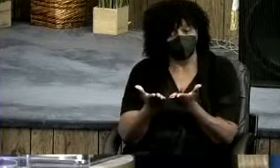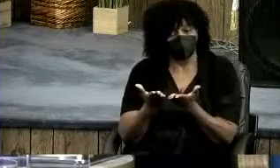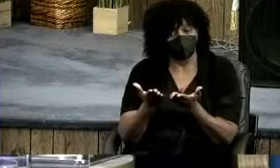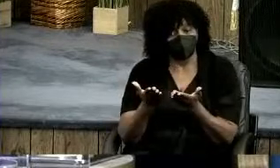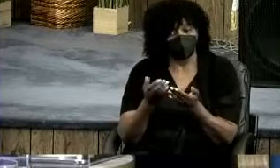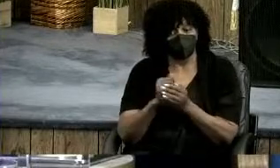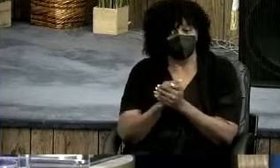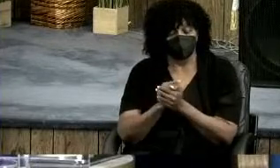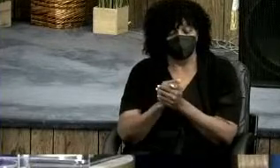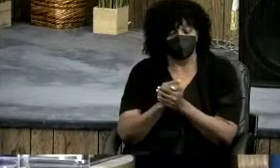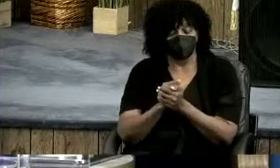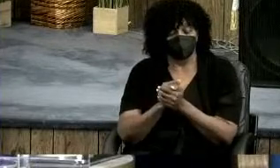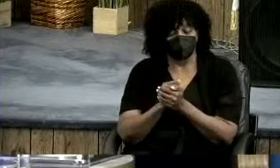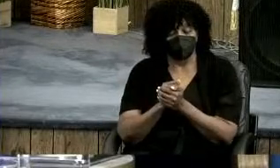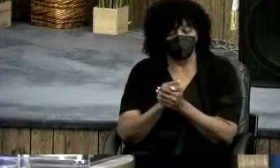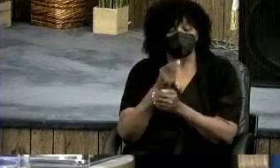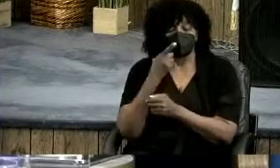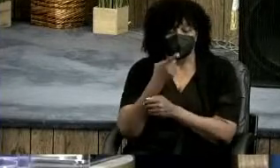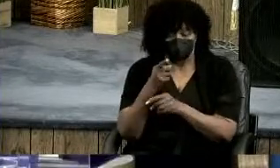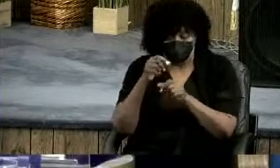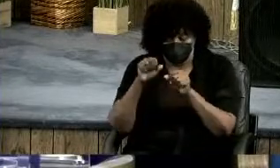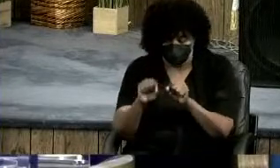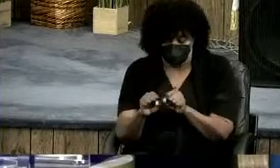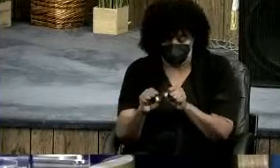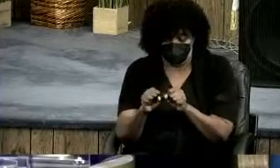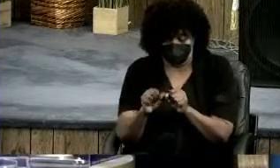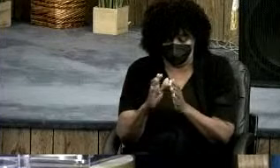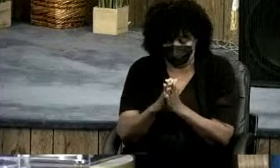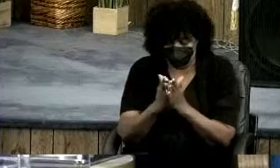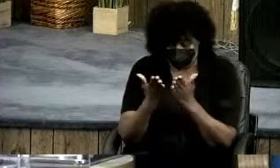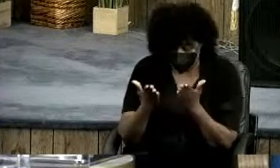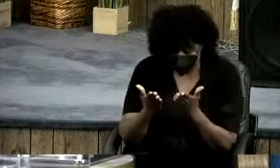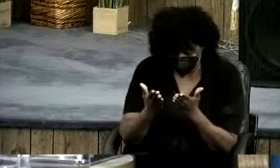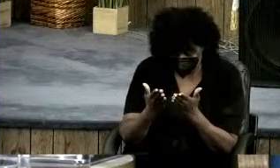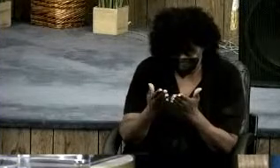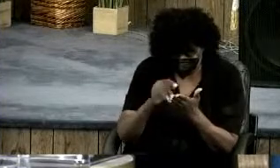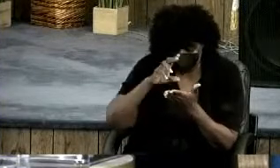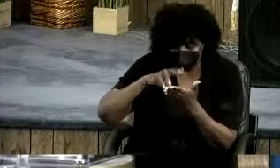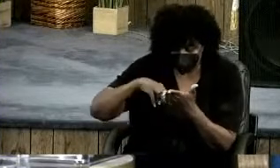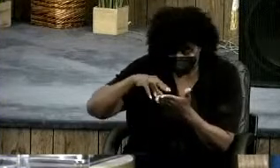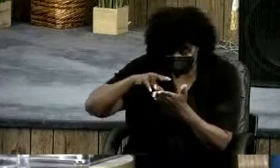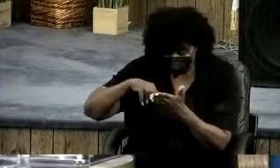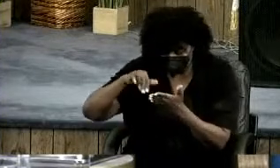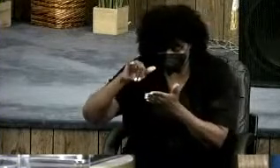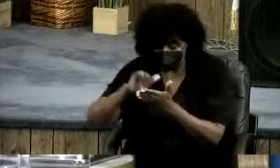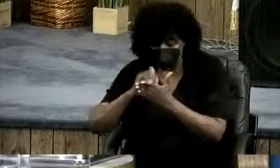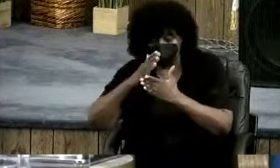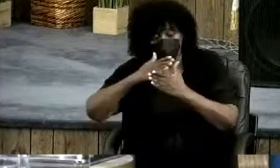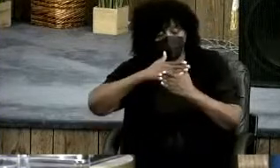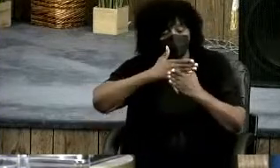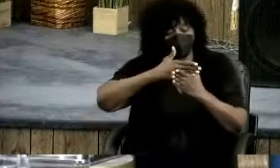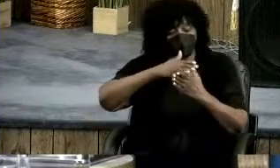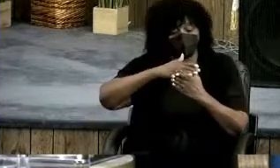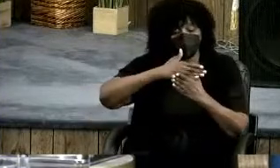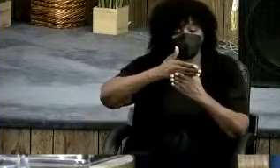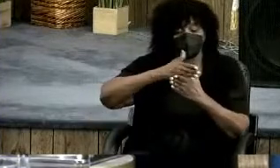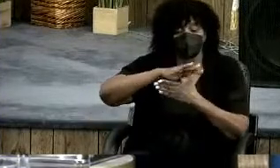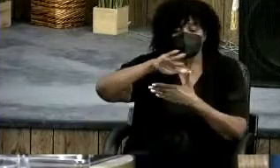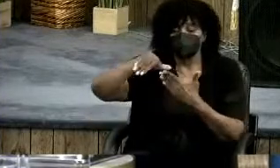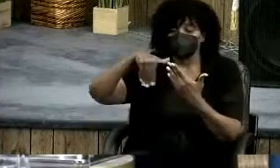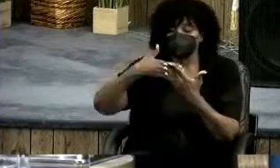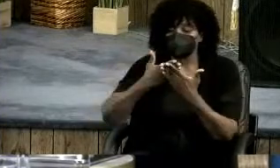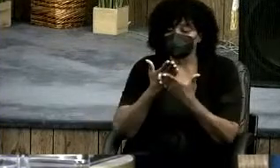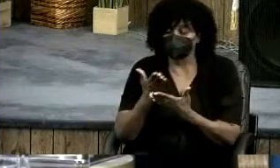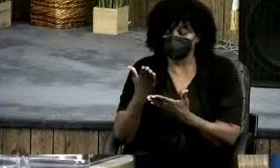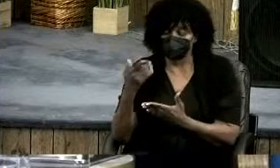you don't get nothing? Well, you get the whole Parabellum book that will share all the things